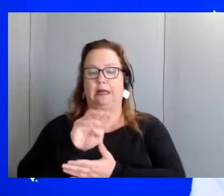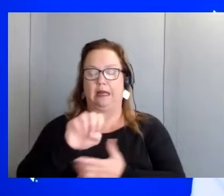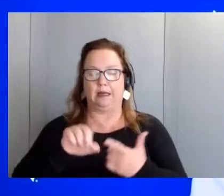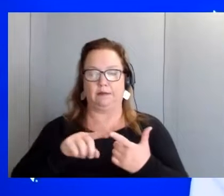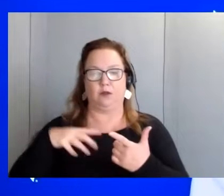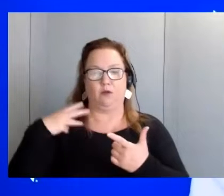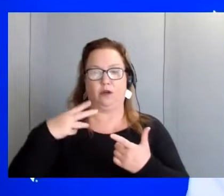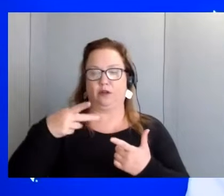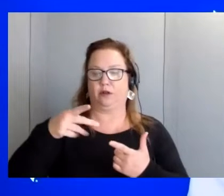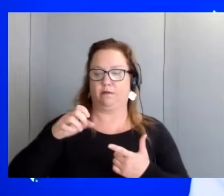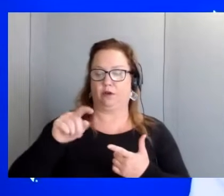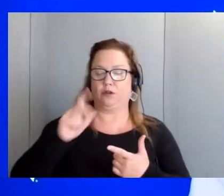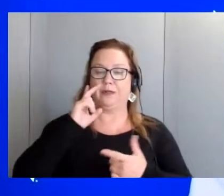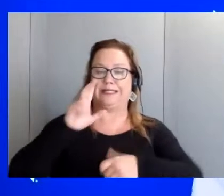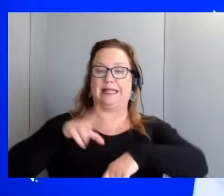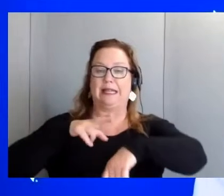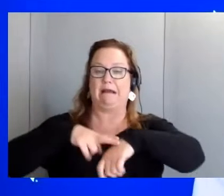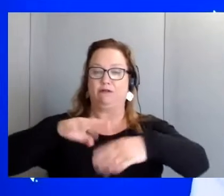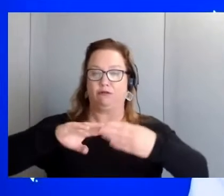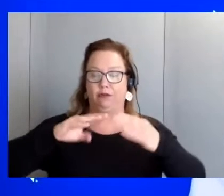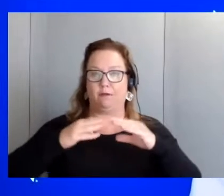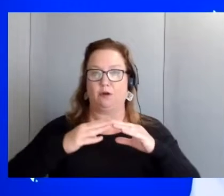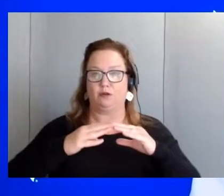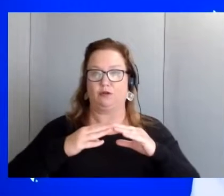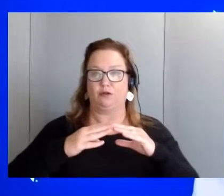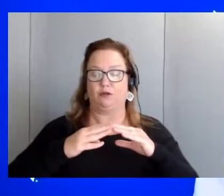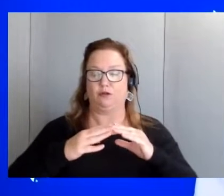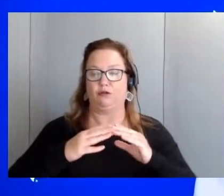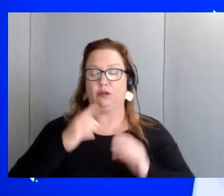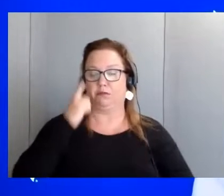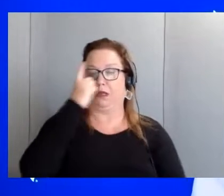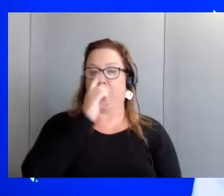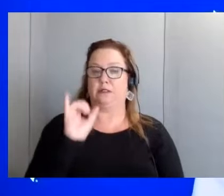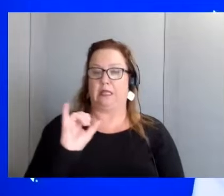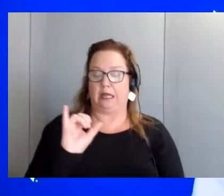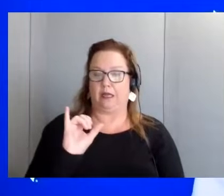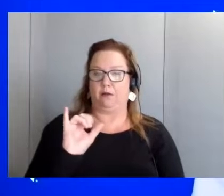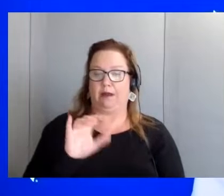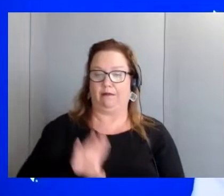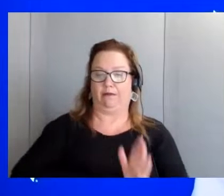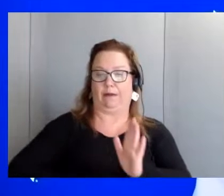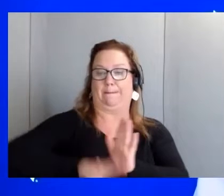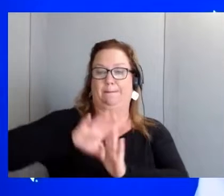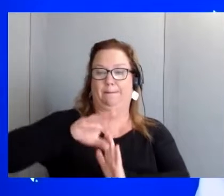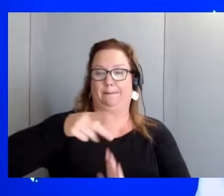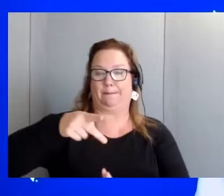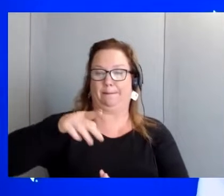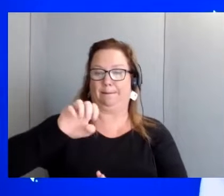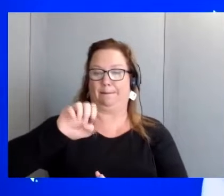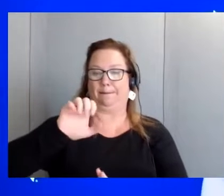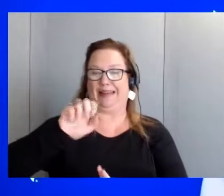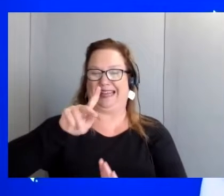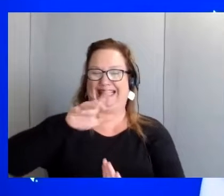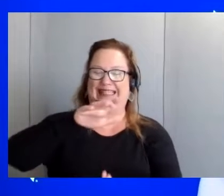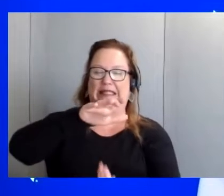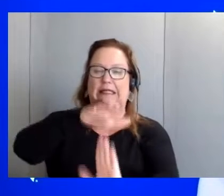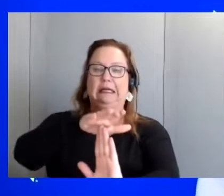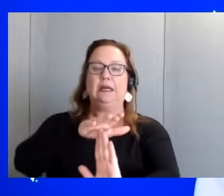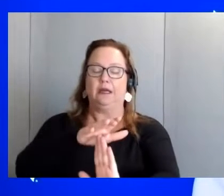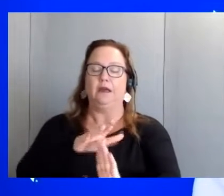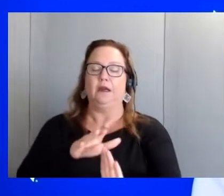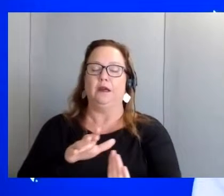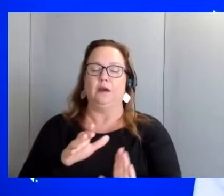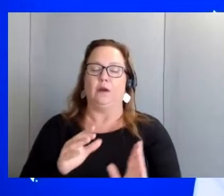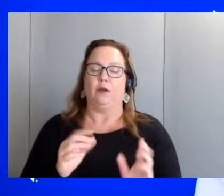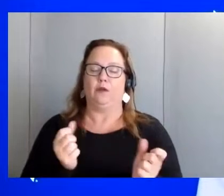see those national numbers. It certainly looks like we have peaked. It took a little bit longer to get to that peak. We know there are multiple